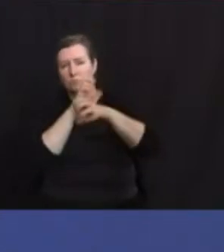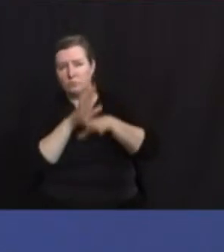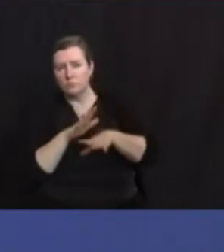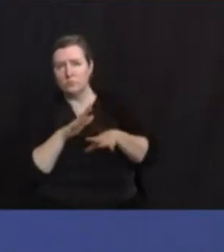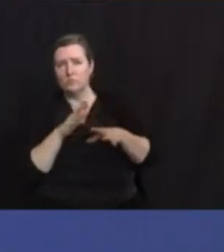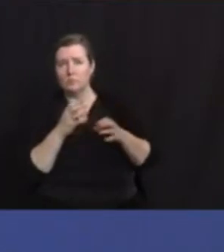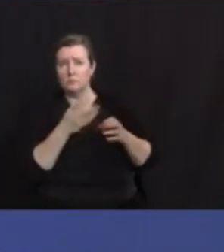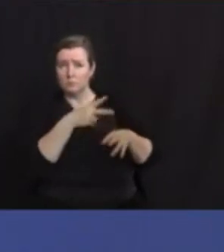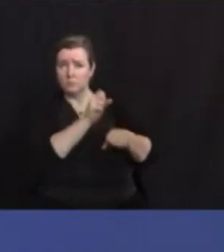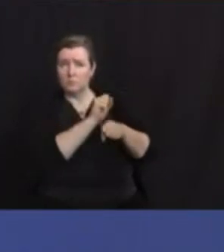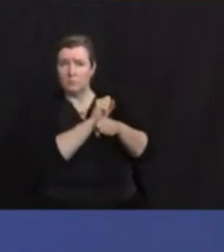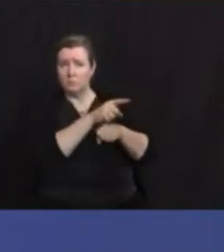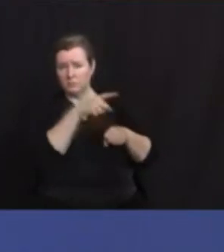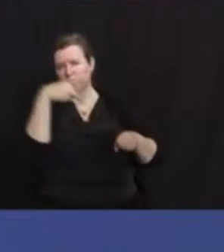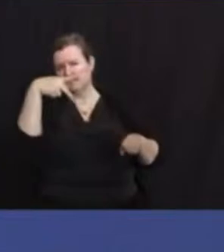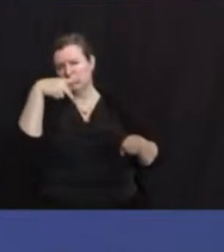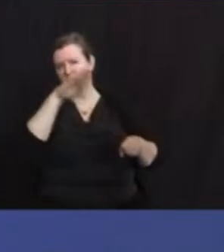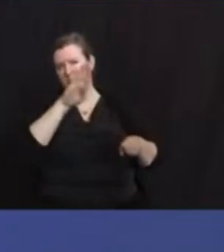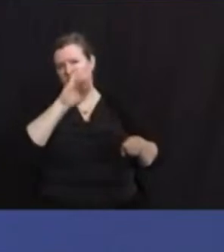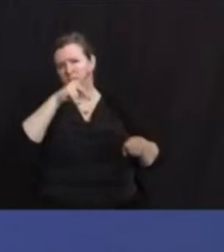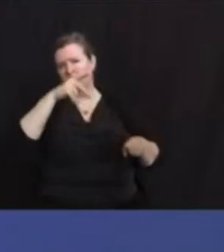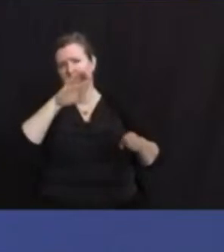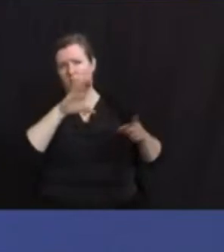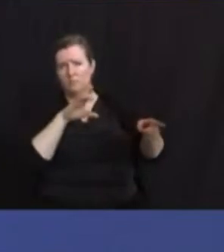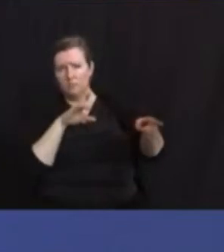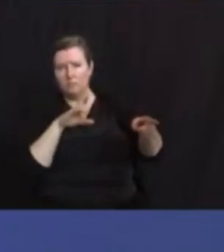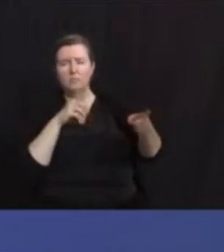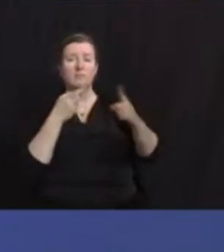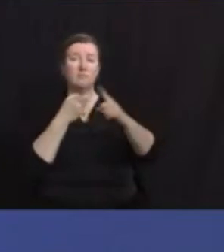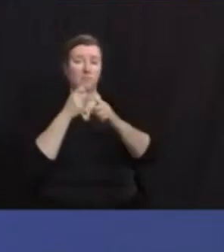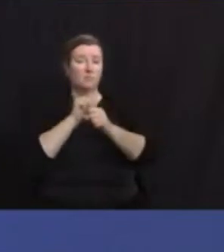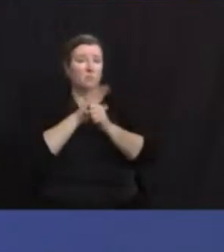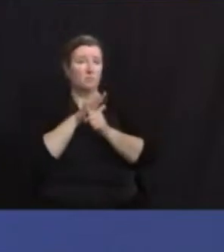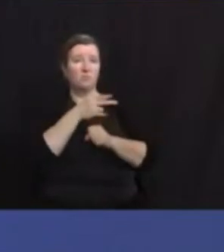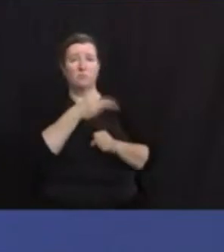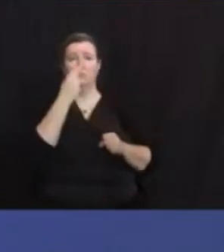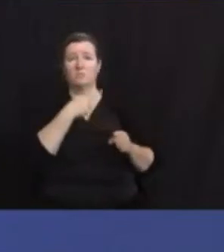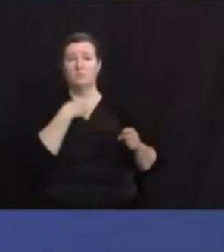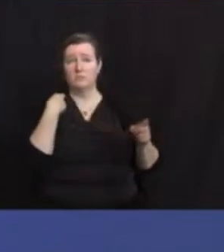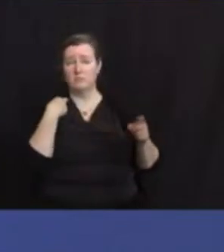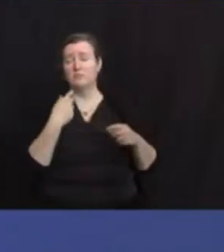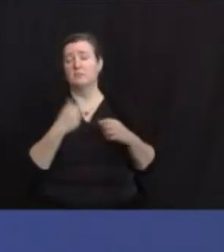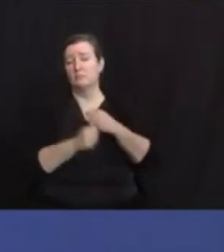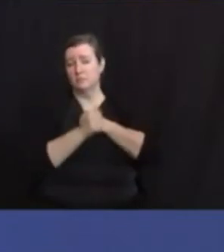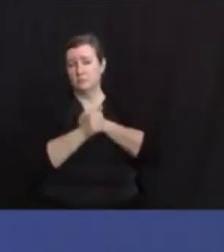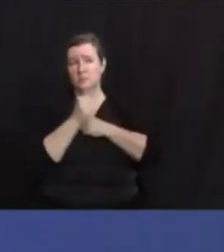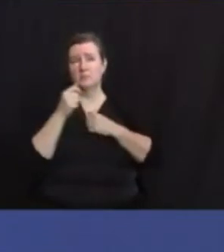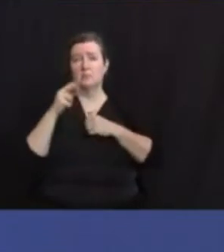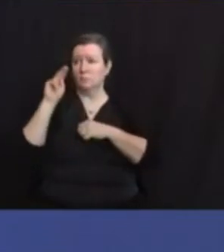who've been more vulnerable to COVID. New York already allows these individuals to be vaccinated. Why aren't these workers being